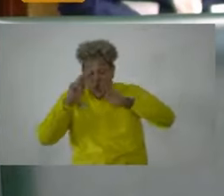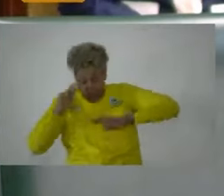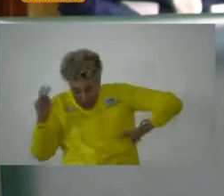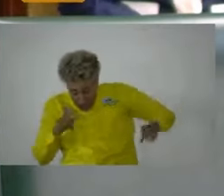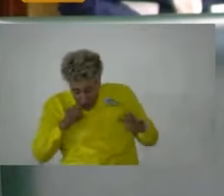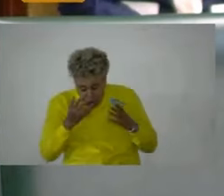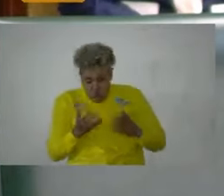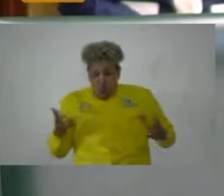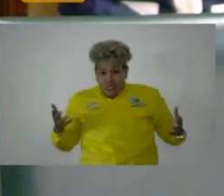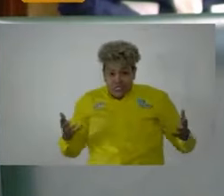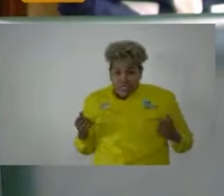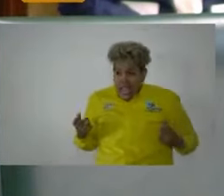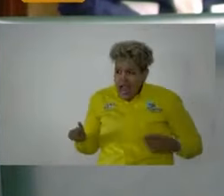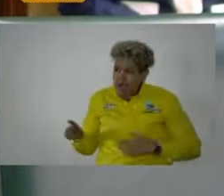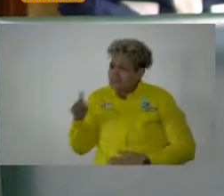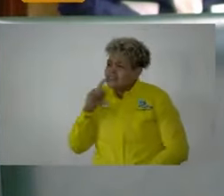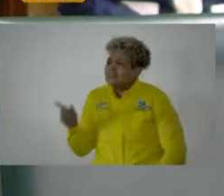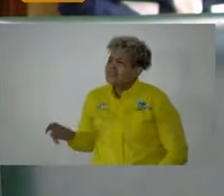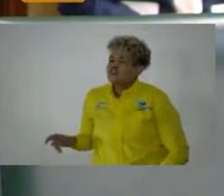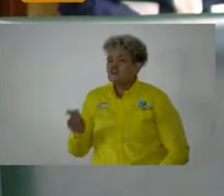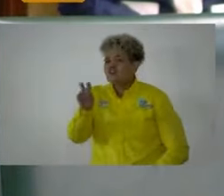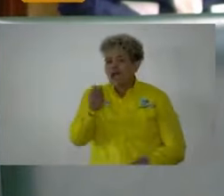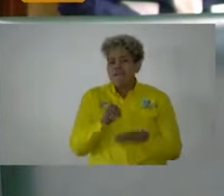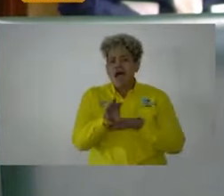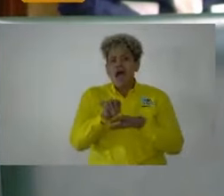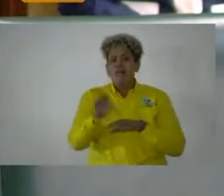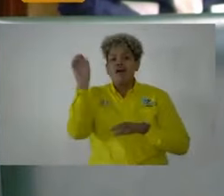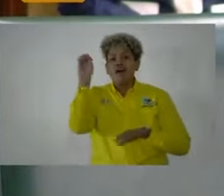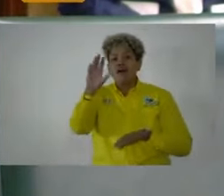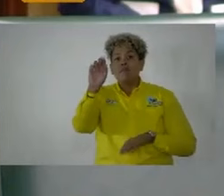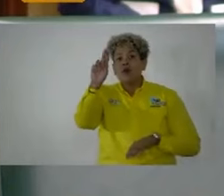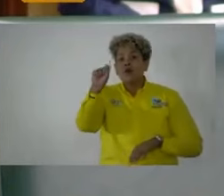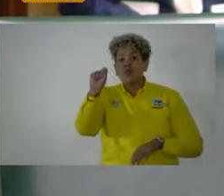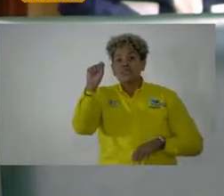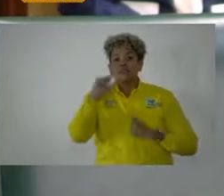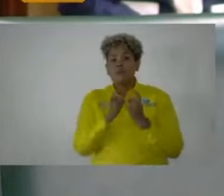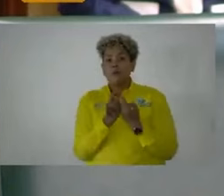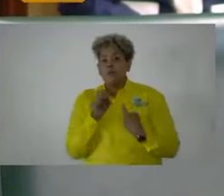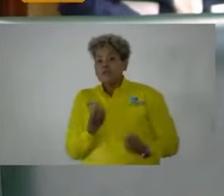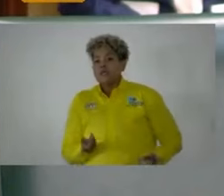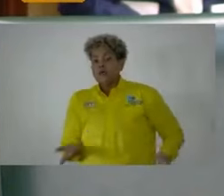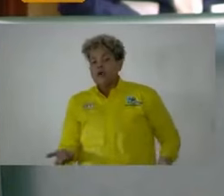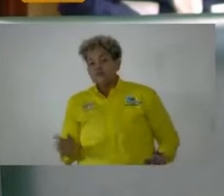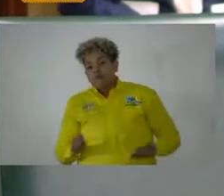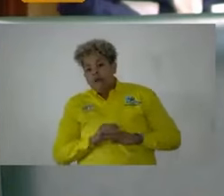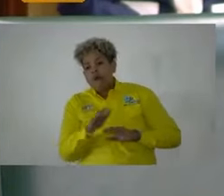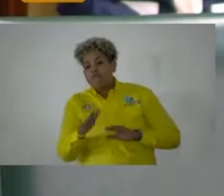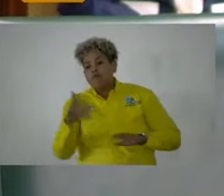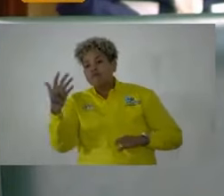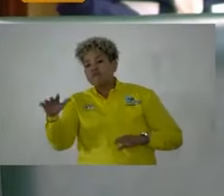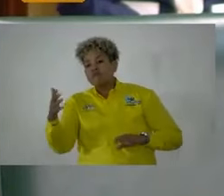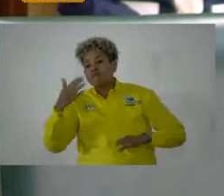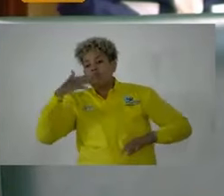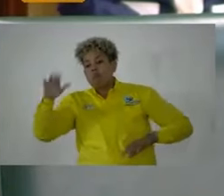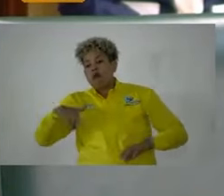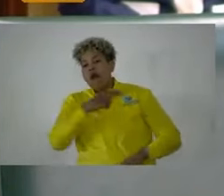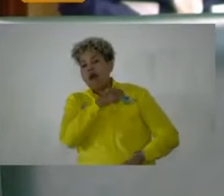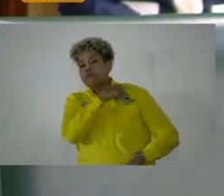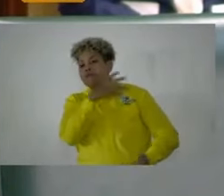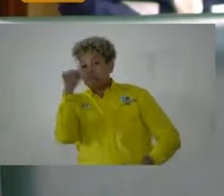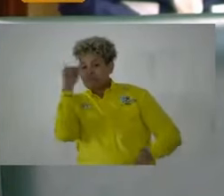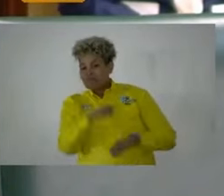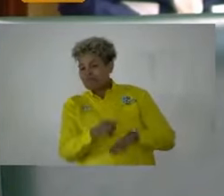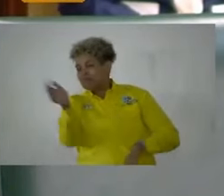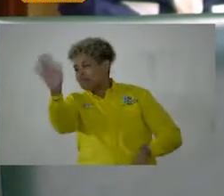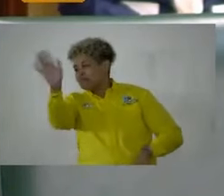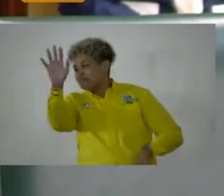these sources, there is a travel advisory issued by the US State Department advising of the poor state of our hospitals and